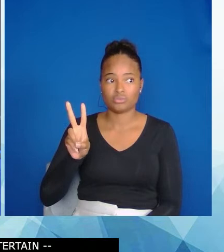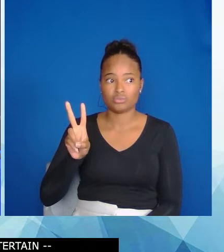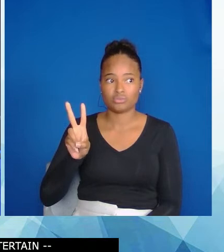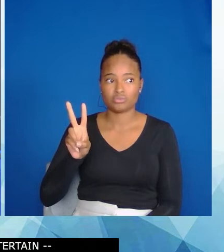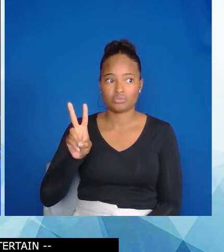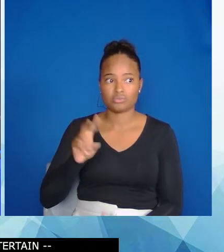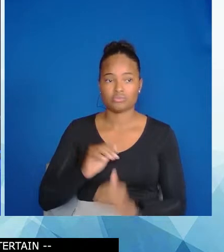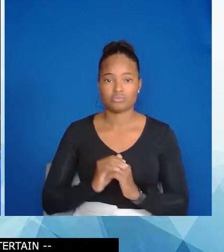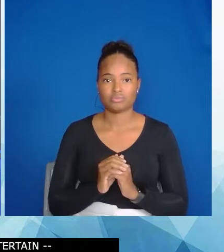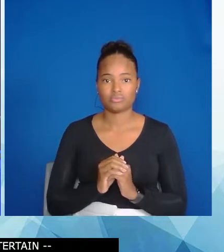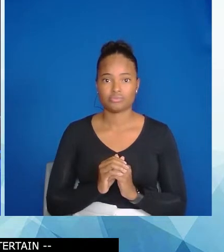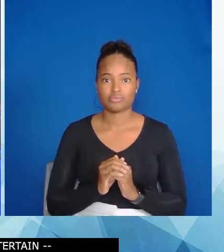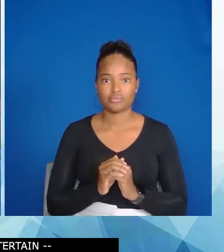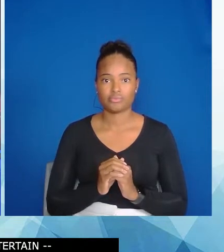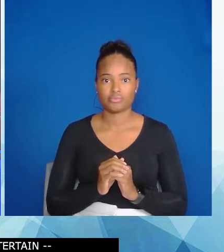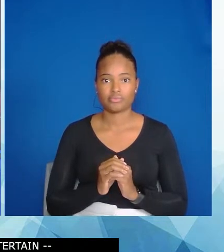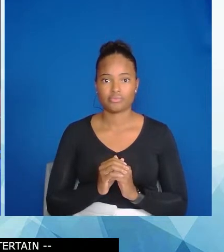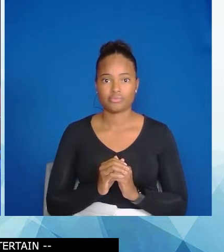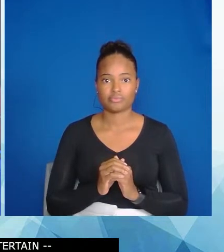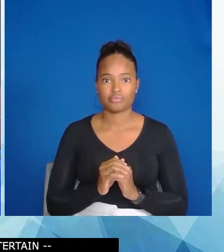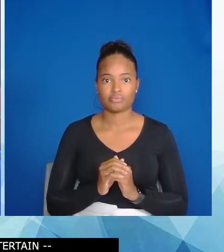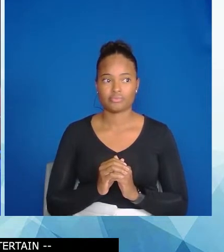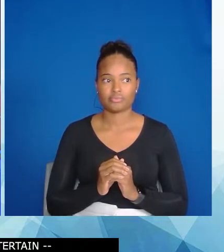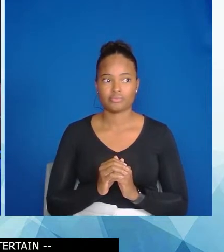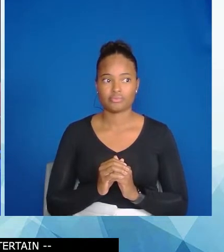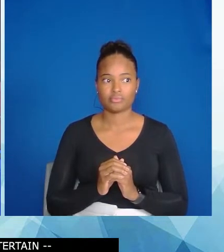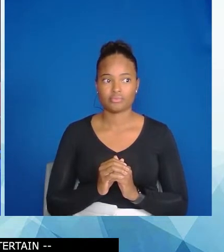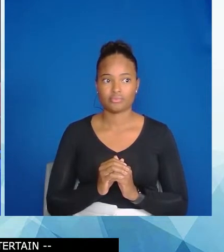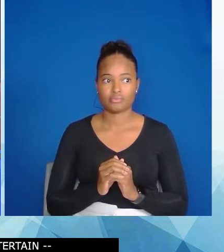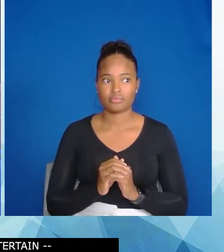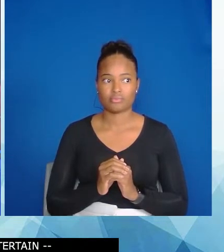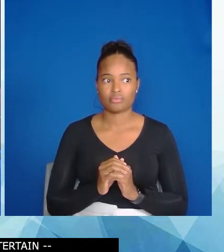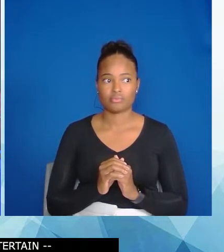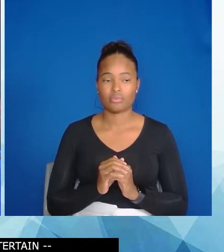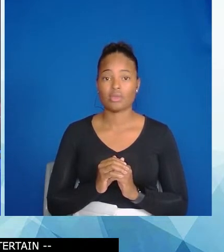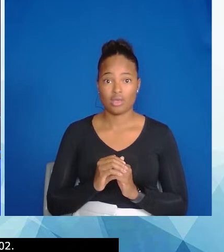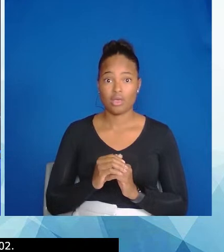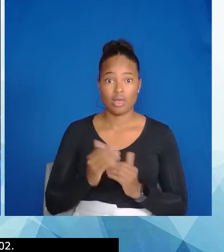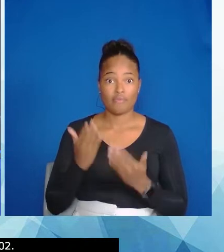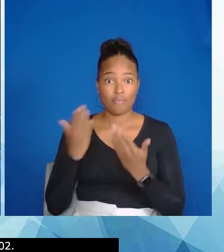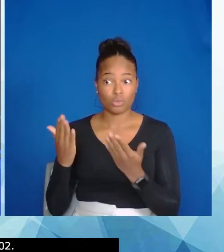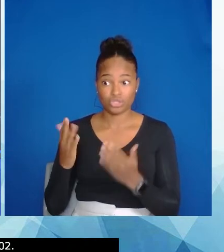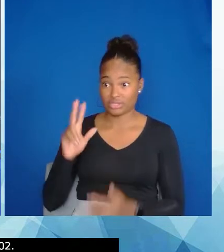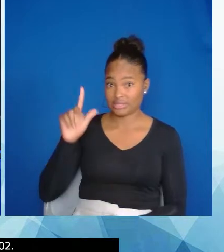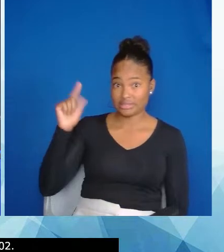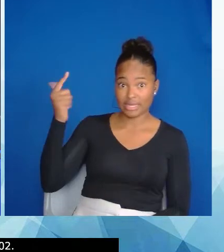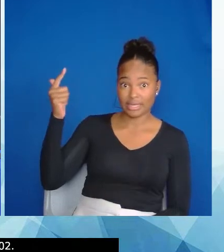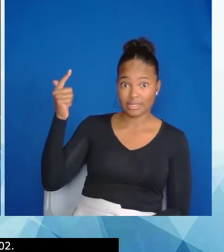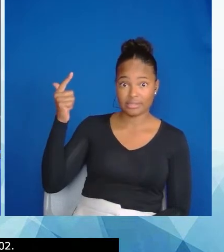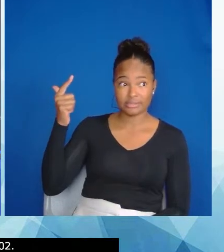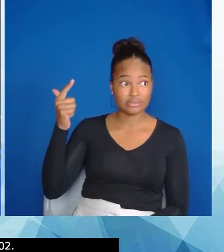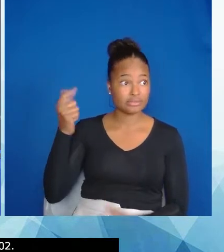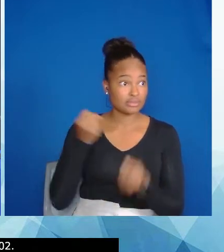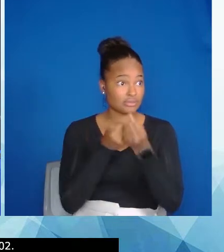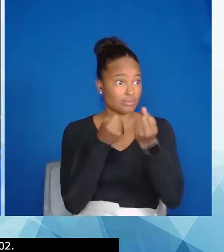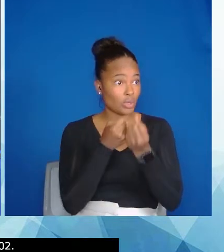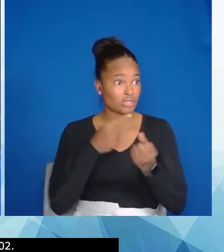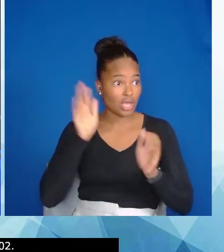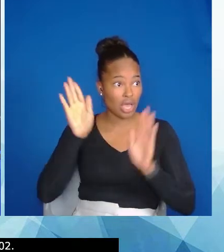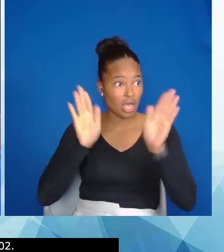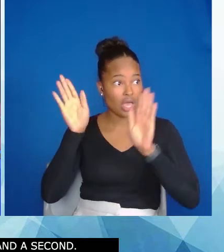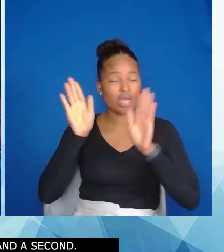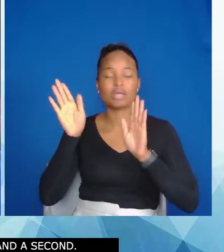7.02. I have a motion and a second. All those in favor say aye. Aye.